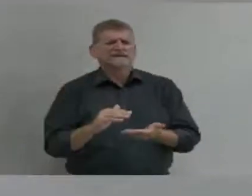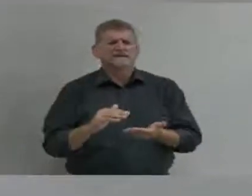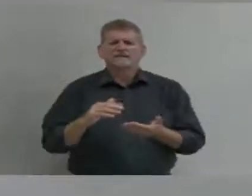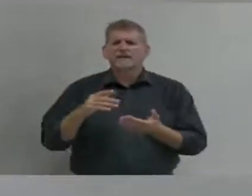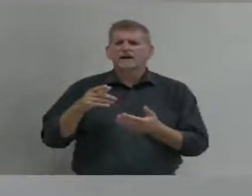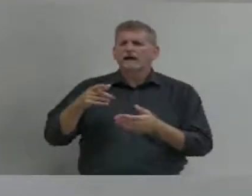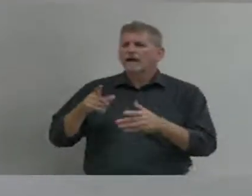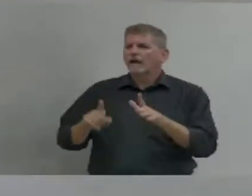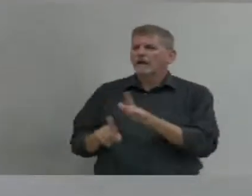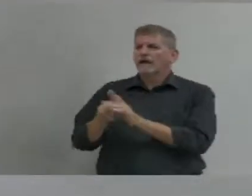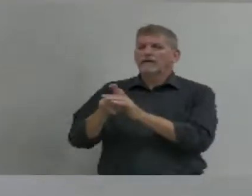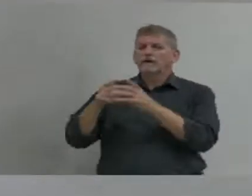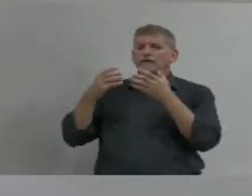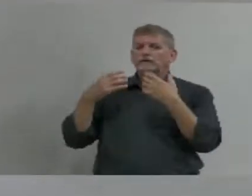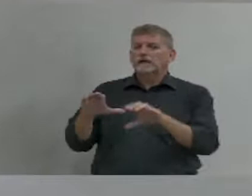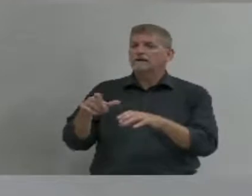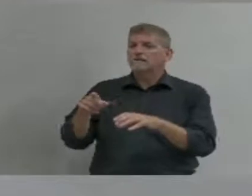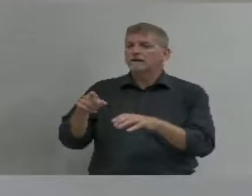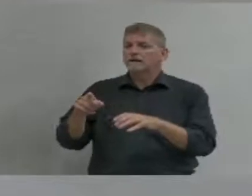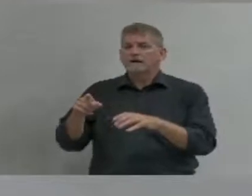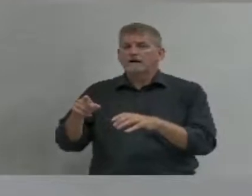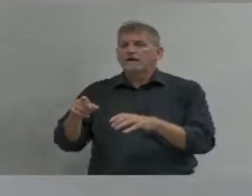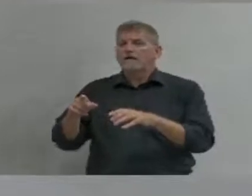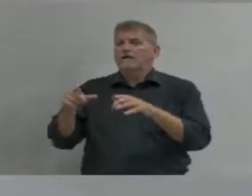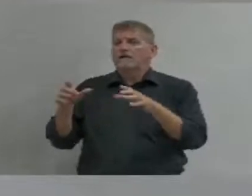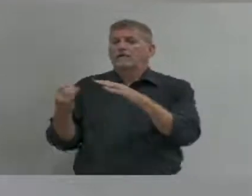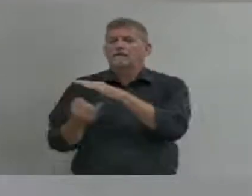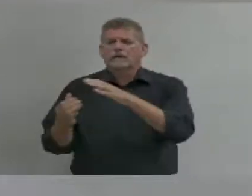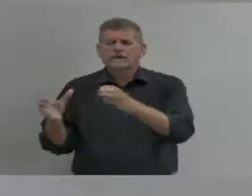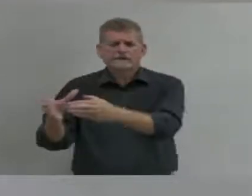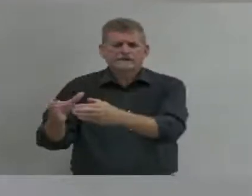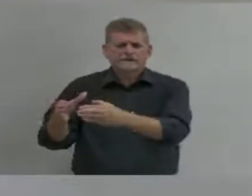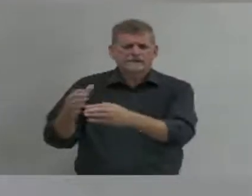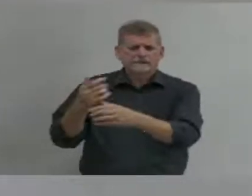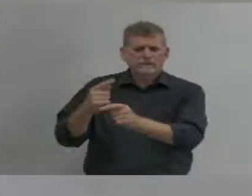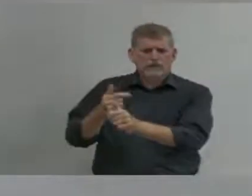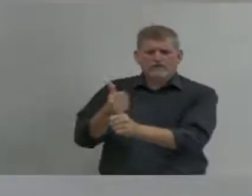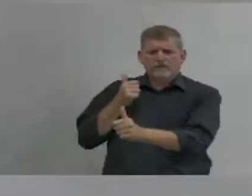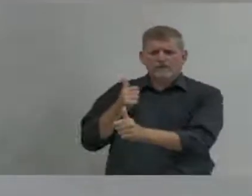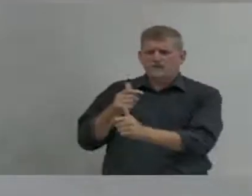to quarantine a large portion of the house or the entire house.